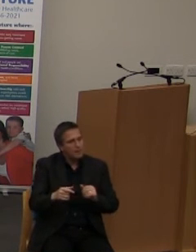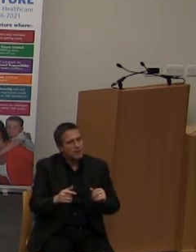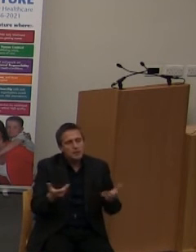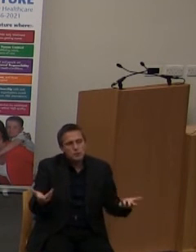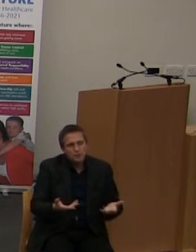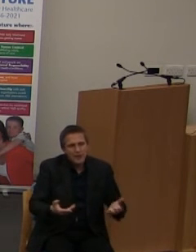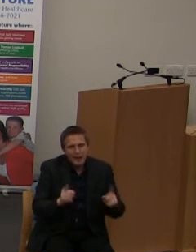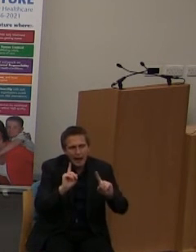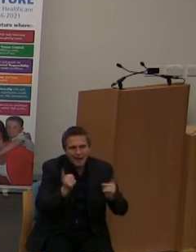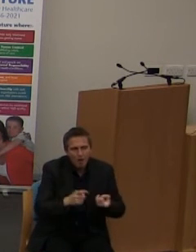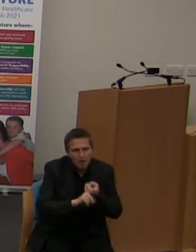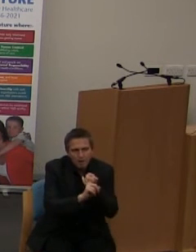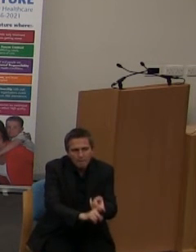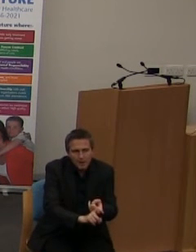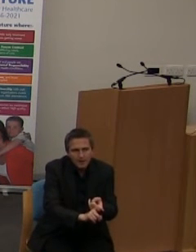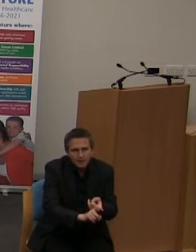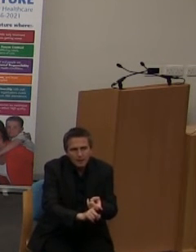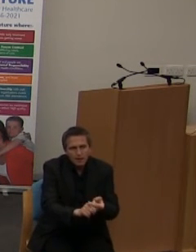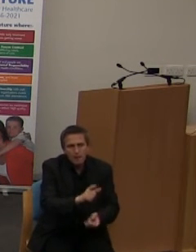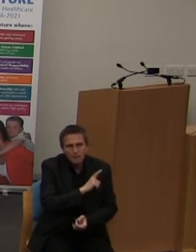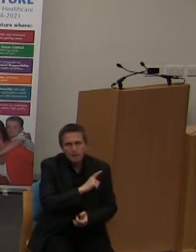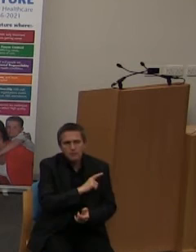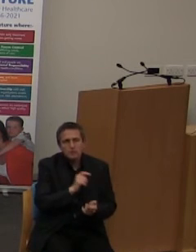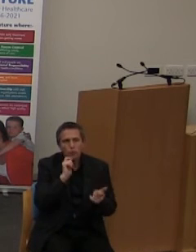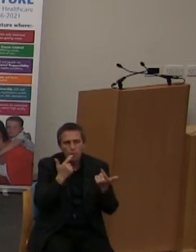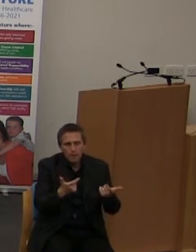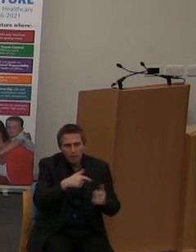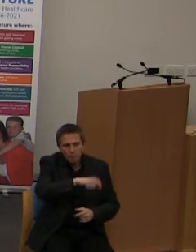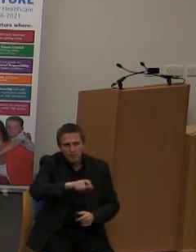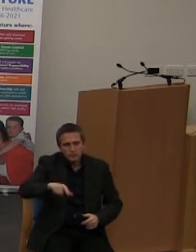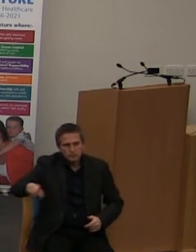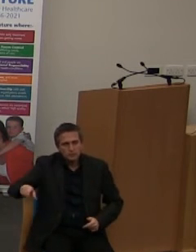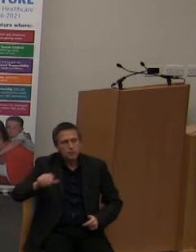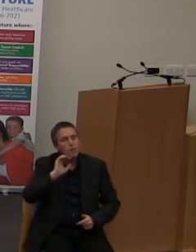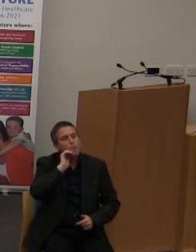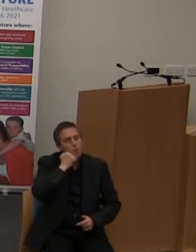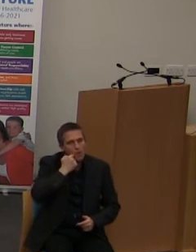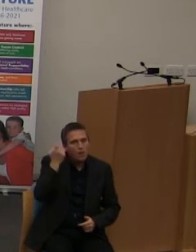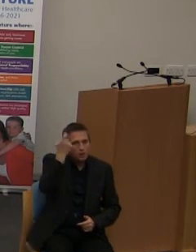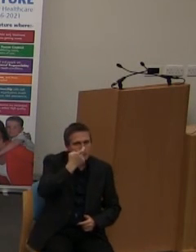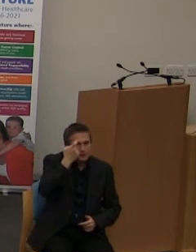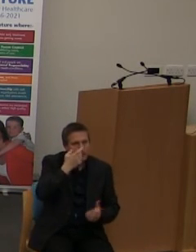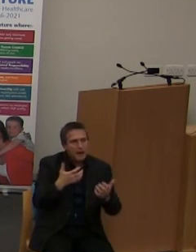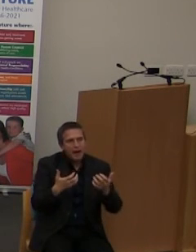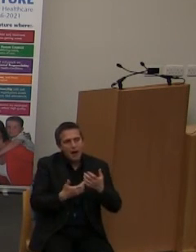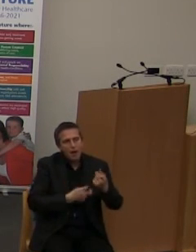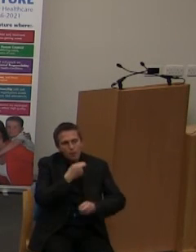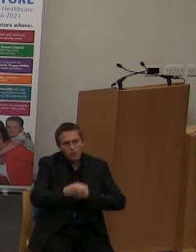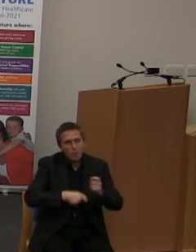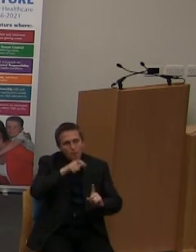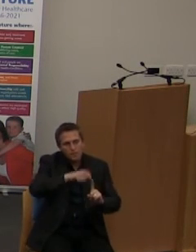today, frankly, because there will be a number of patients there. However, I think we will look at whether we can be more person-centred around